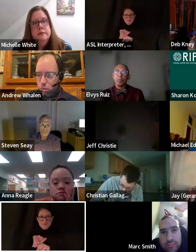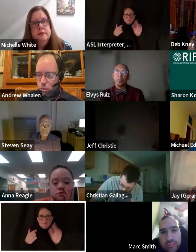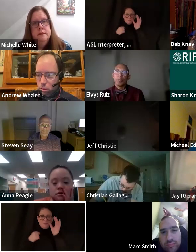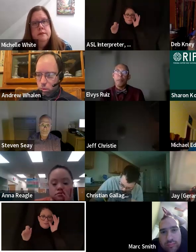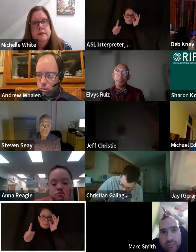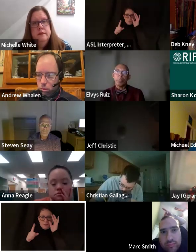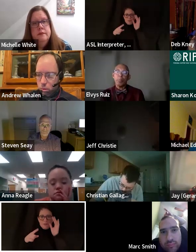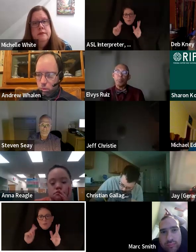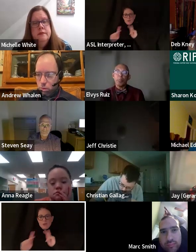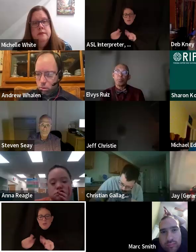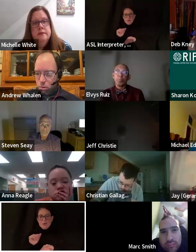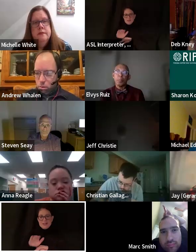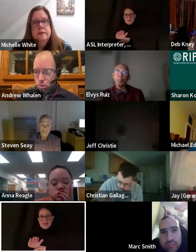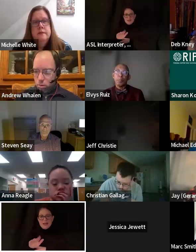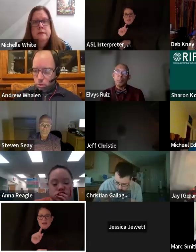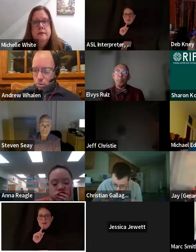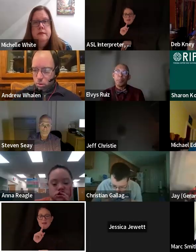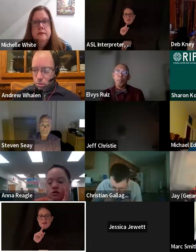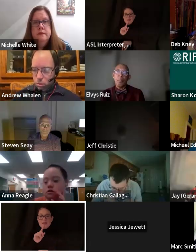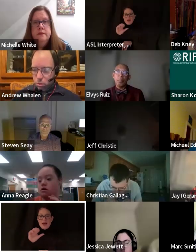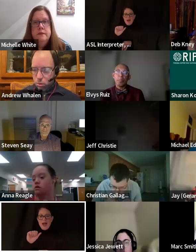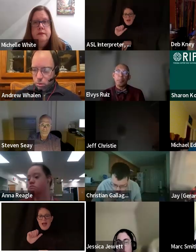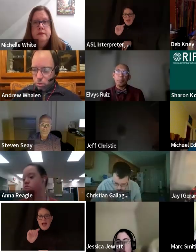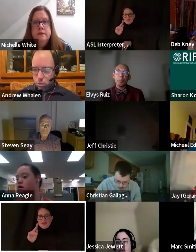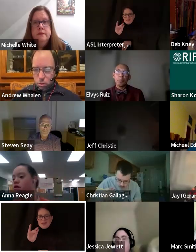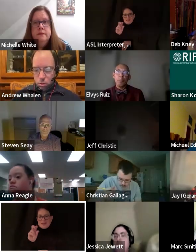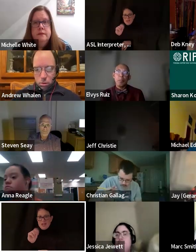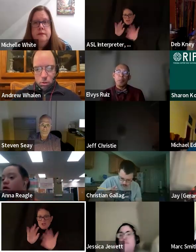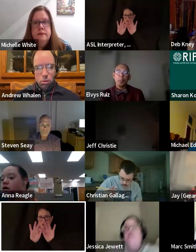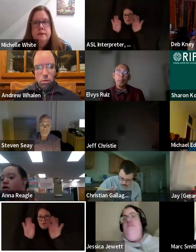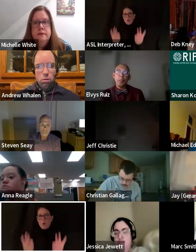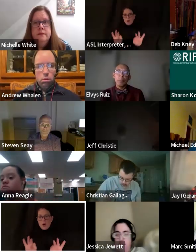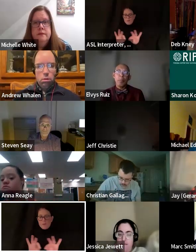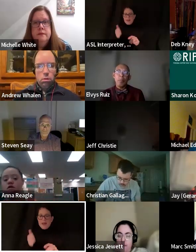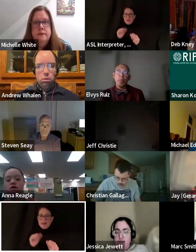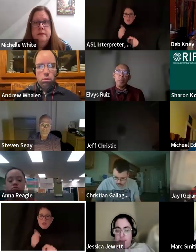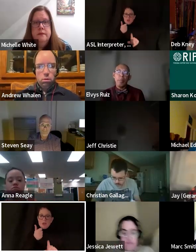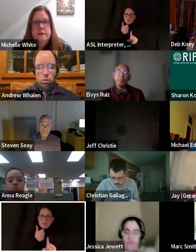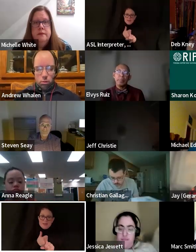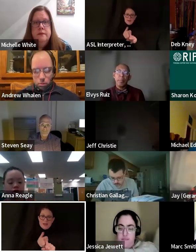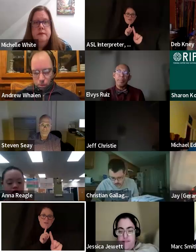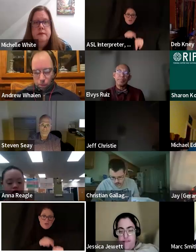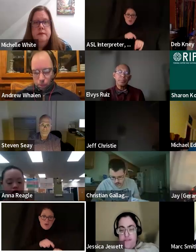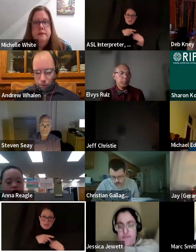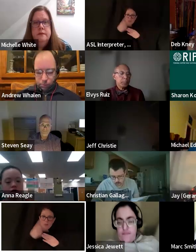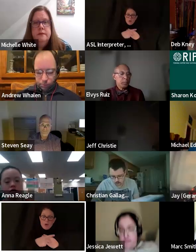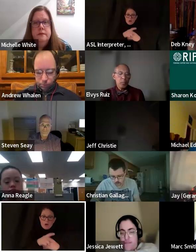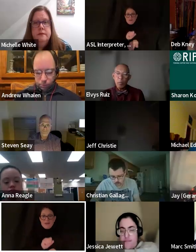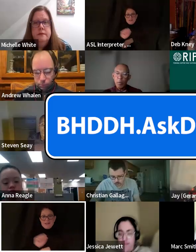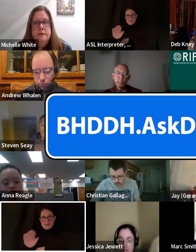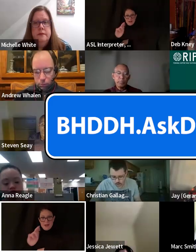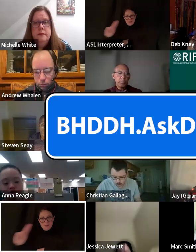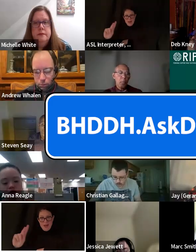that people send back the attestation form. So each individual who self-directs their program needs to send